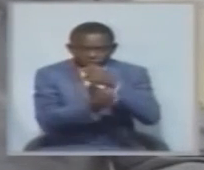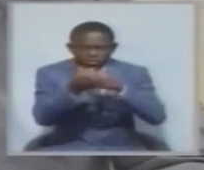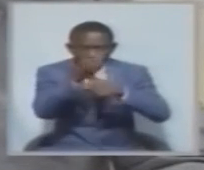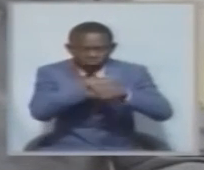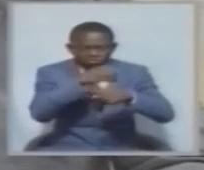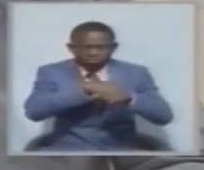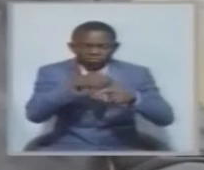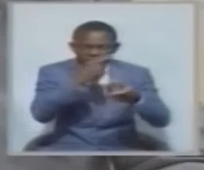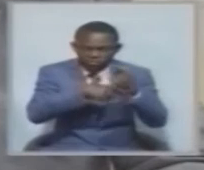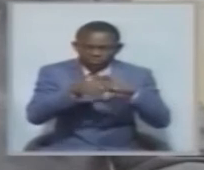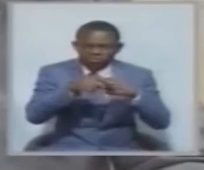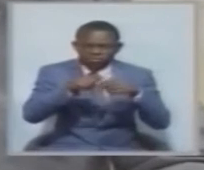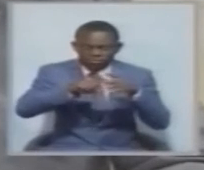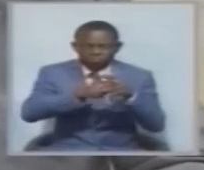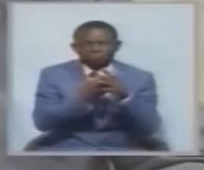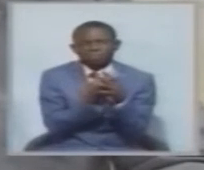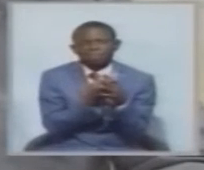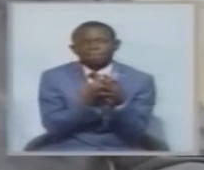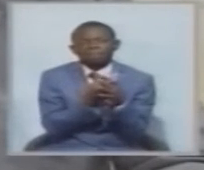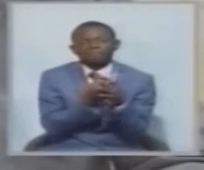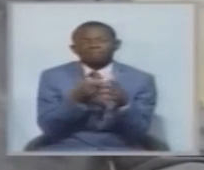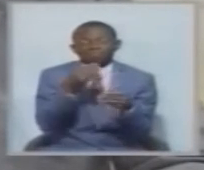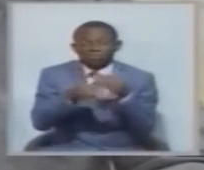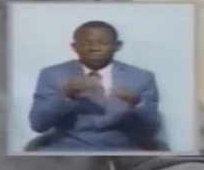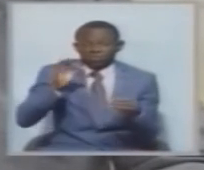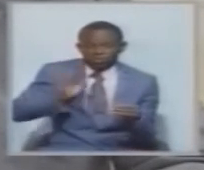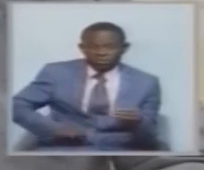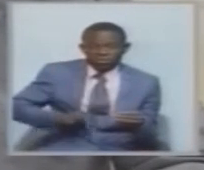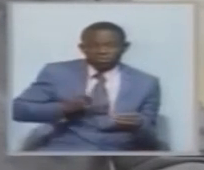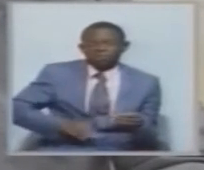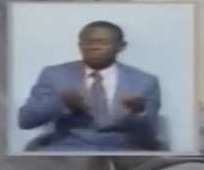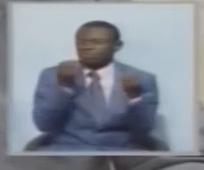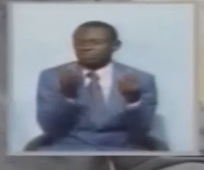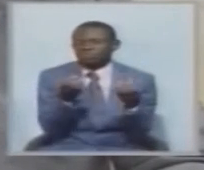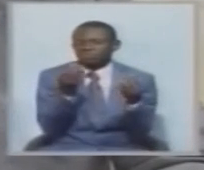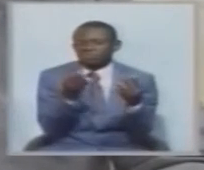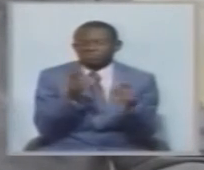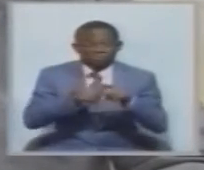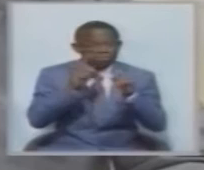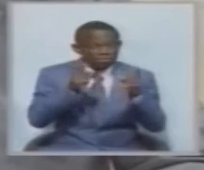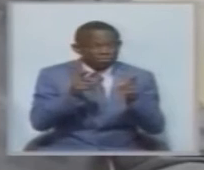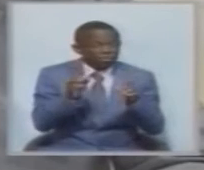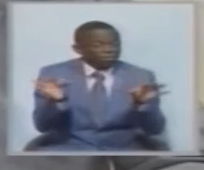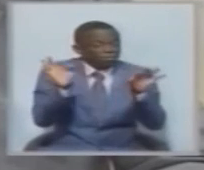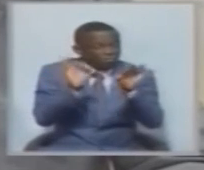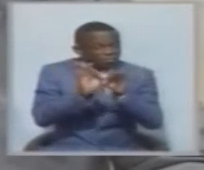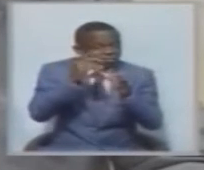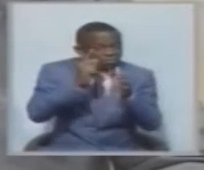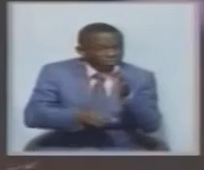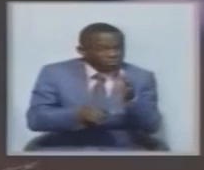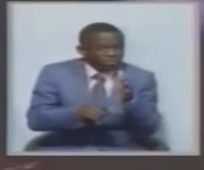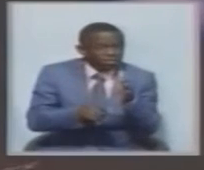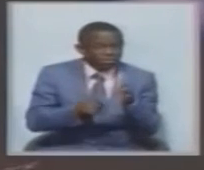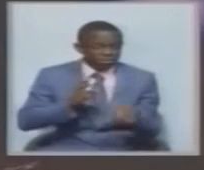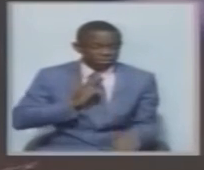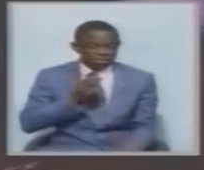So the benefits are immense, but at the end of the day, we shall be a net gainer of foreign exchange. Even the 50 million that we're going to